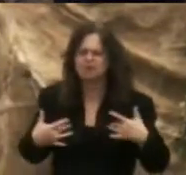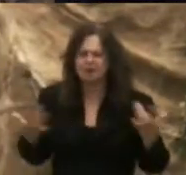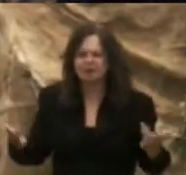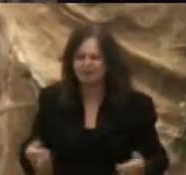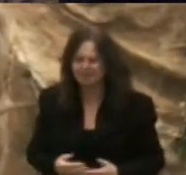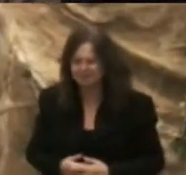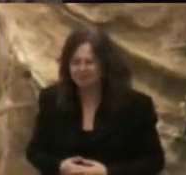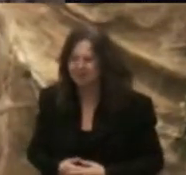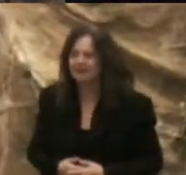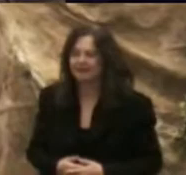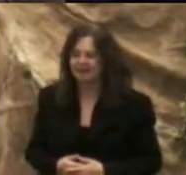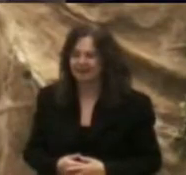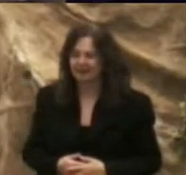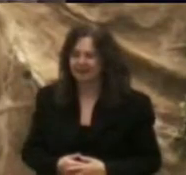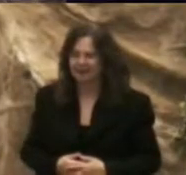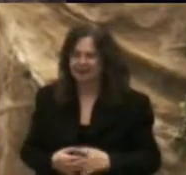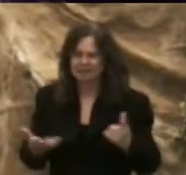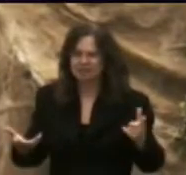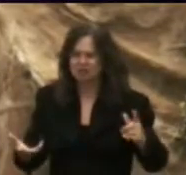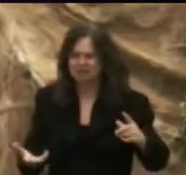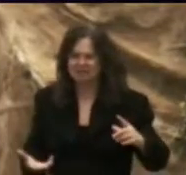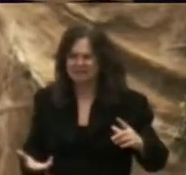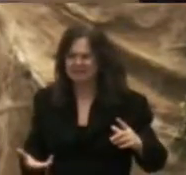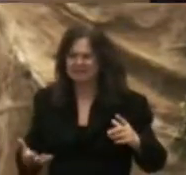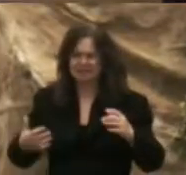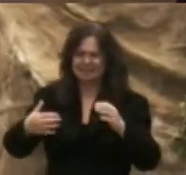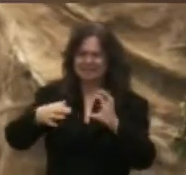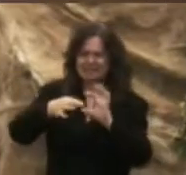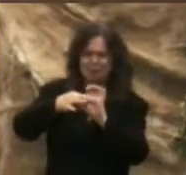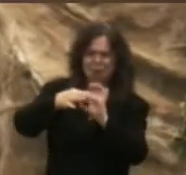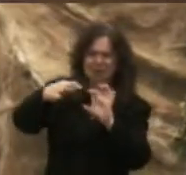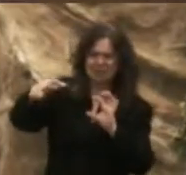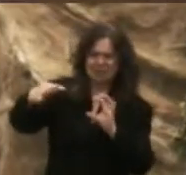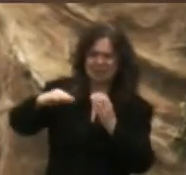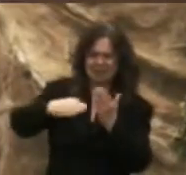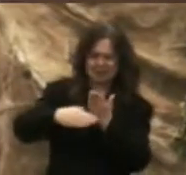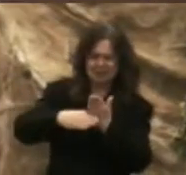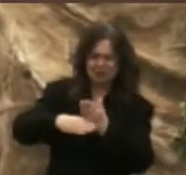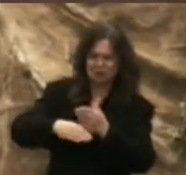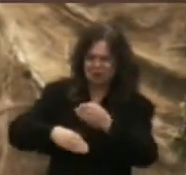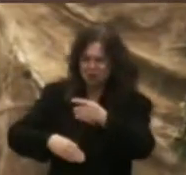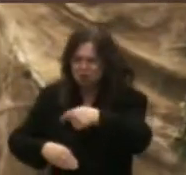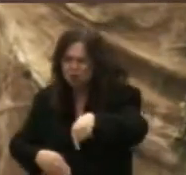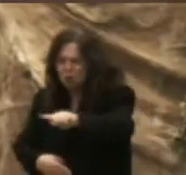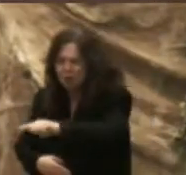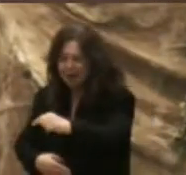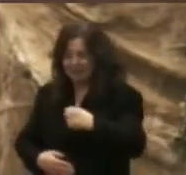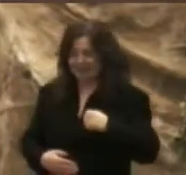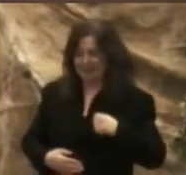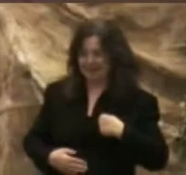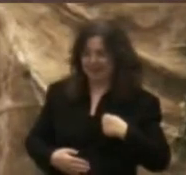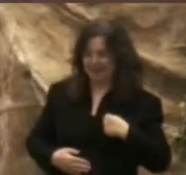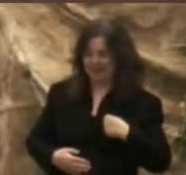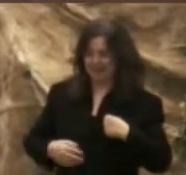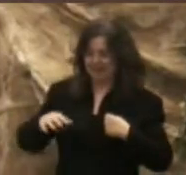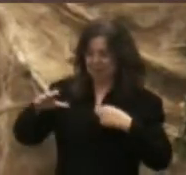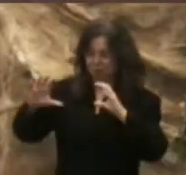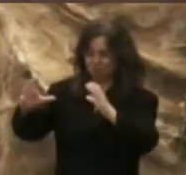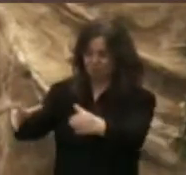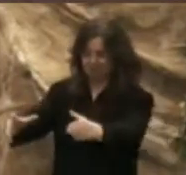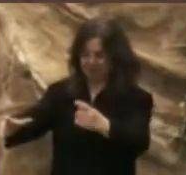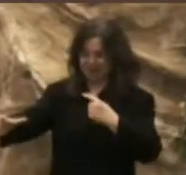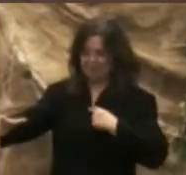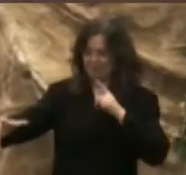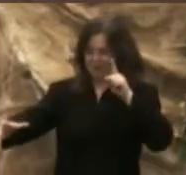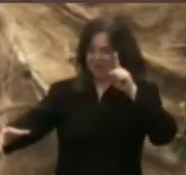Is there a great chasm, a great gap between you and me? Did you hear about